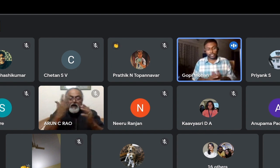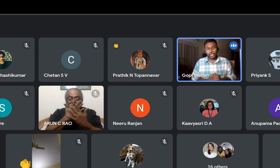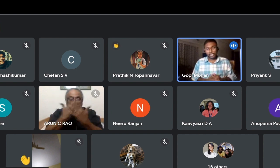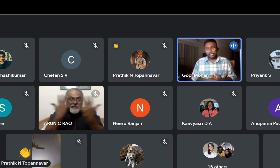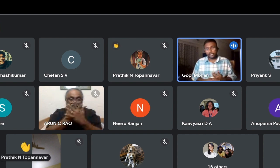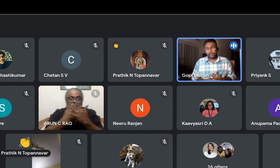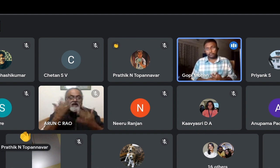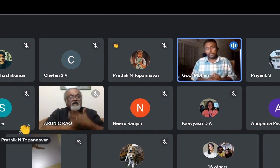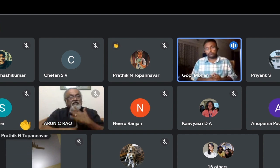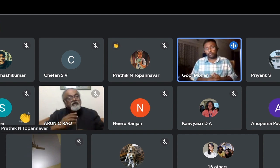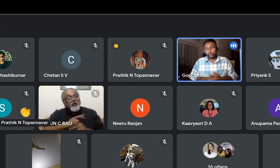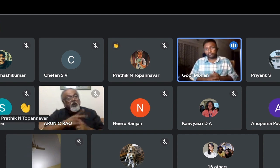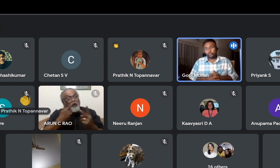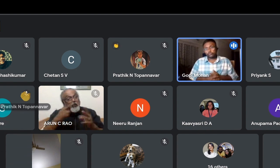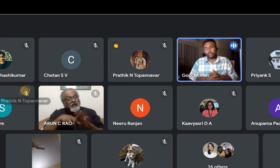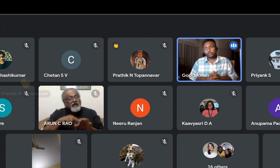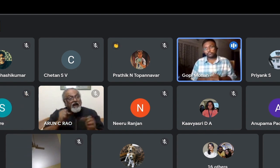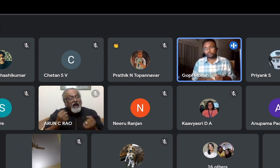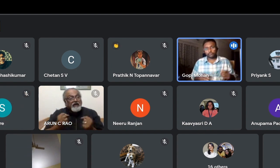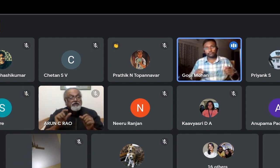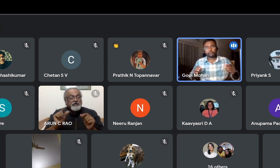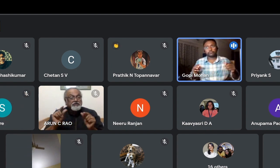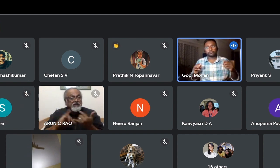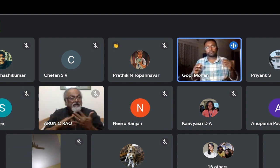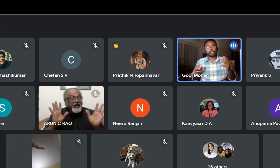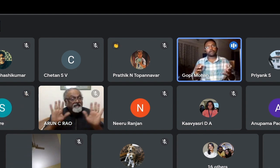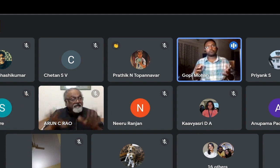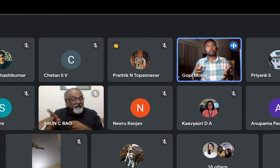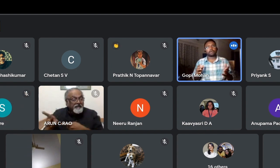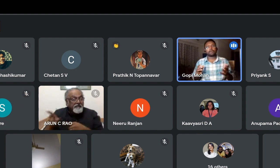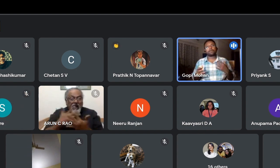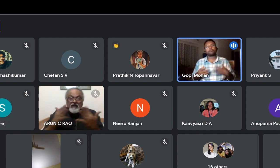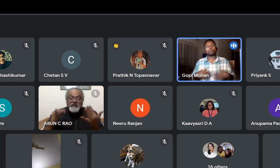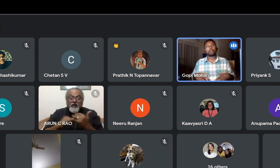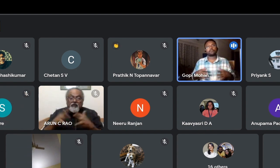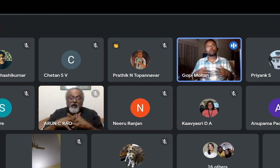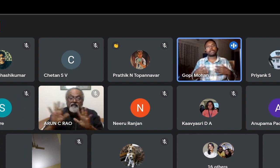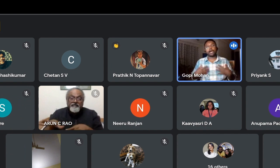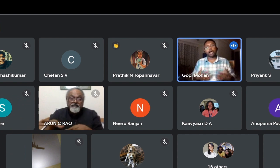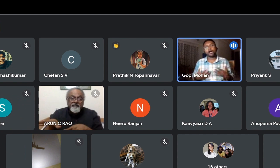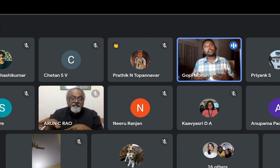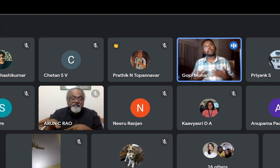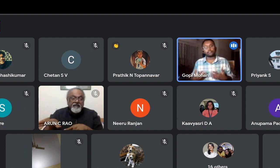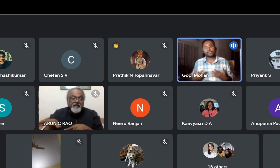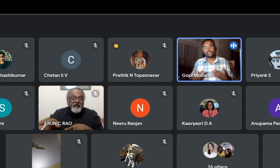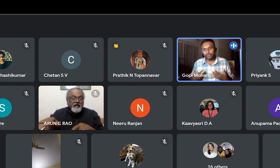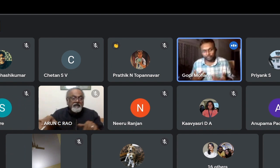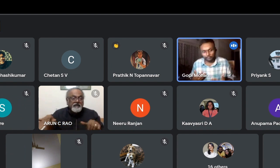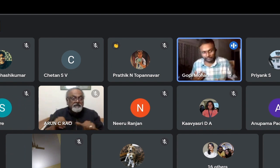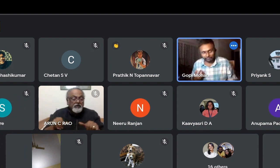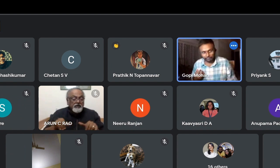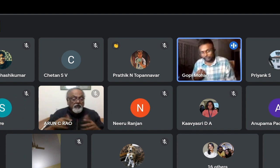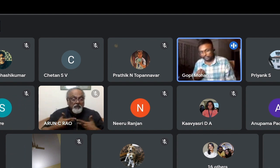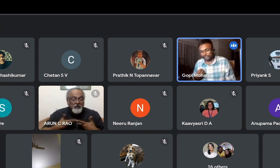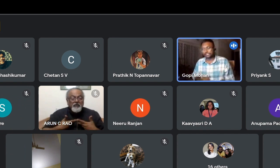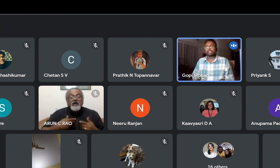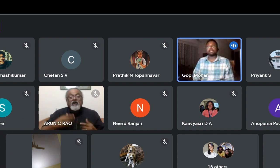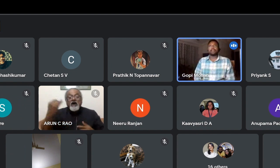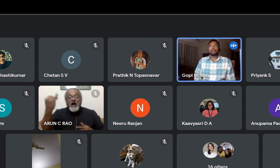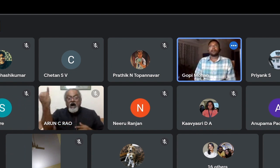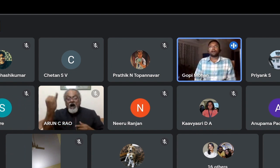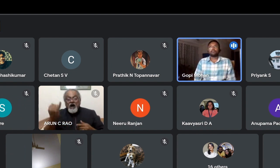use. I'm also trying to sort of bring up, art has really helped me